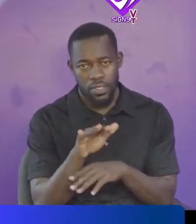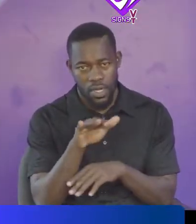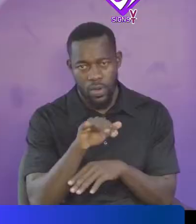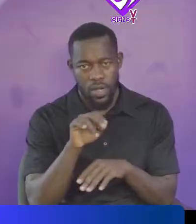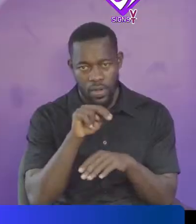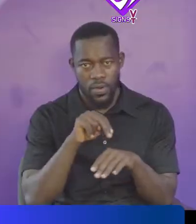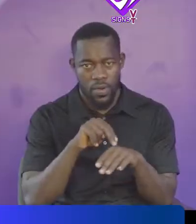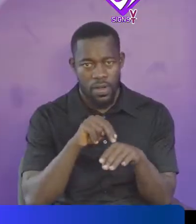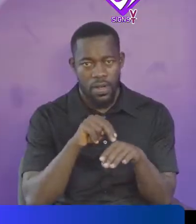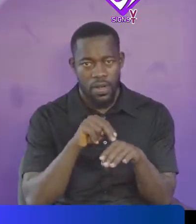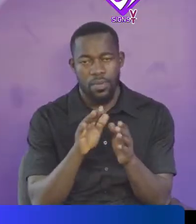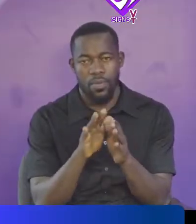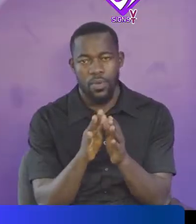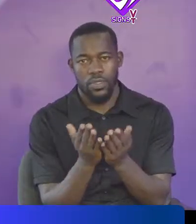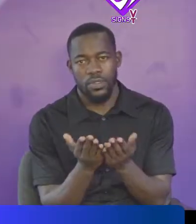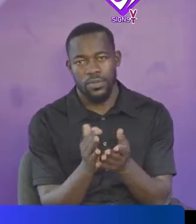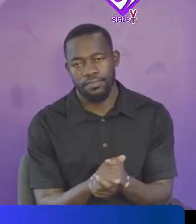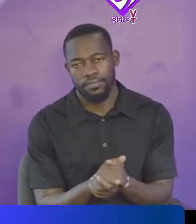All right.